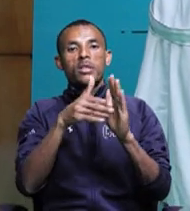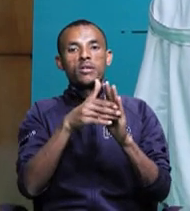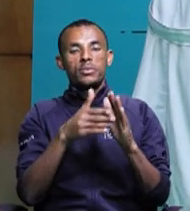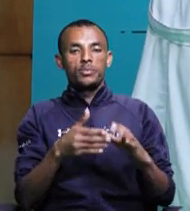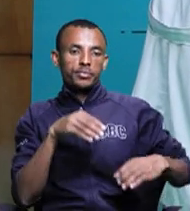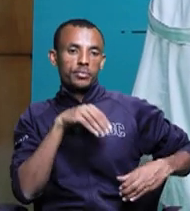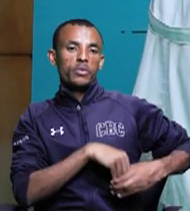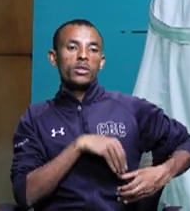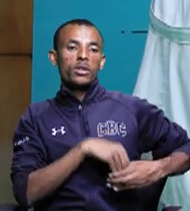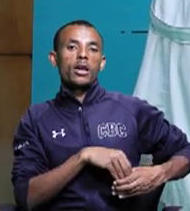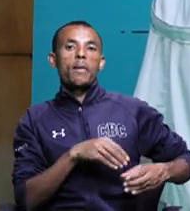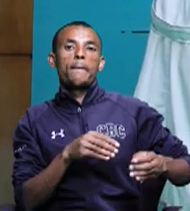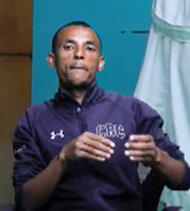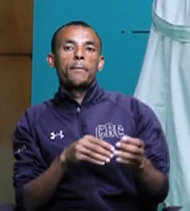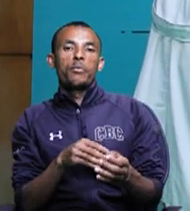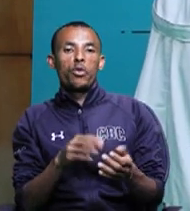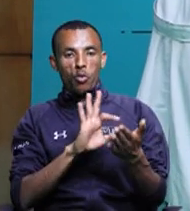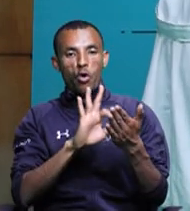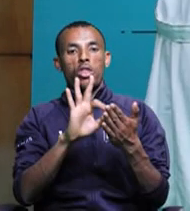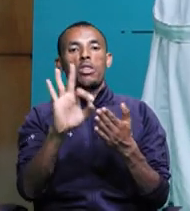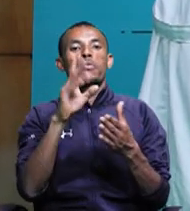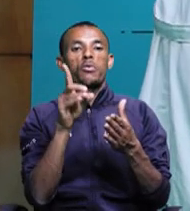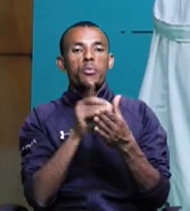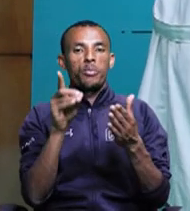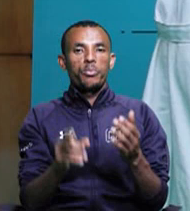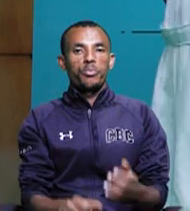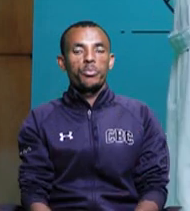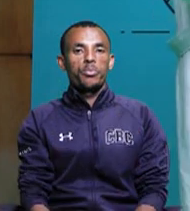income. Income, it is also quantitative data.